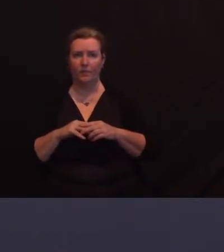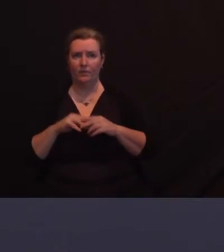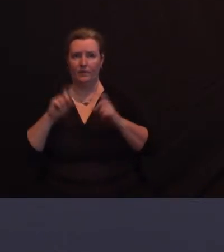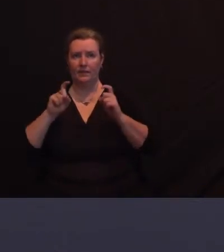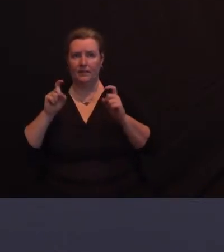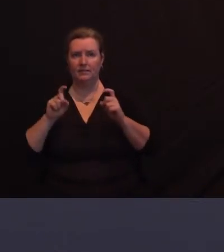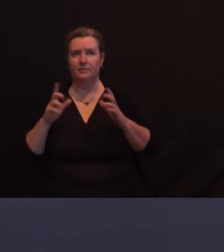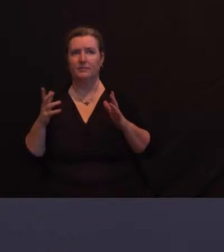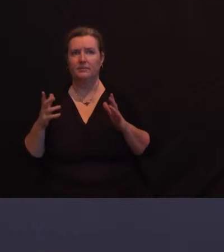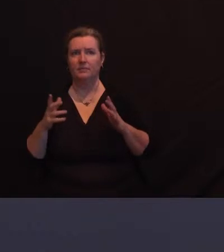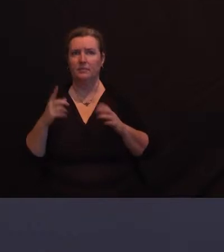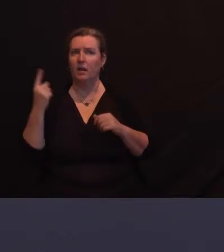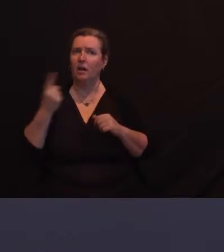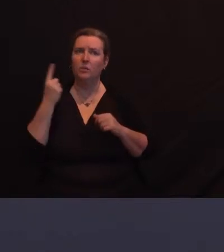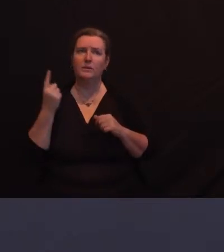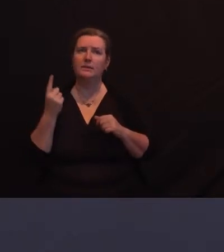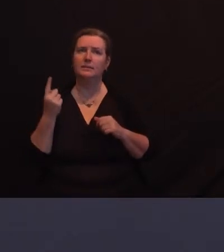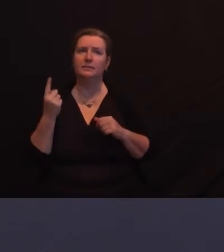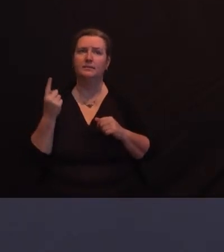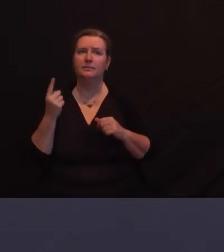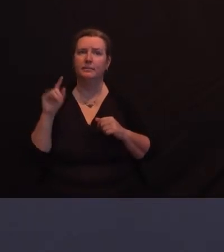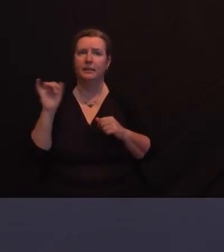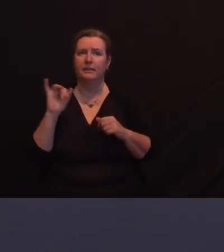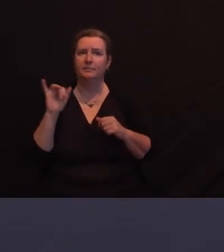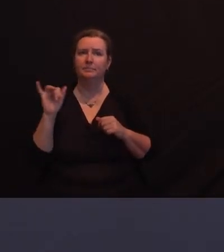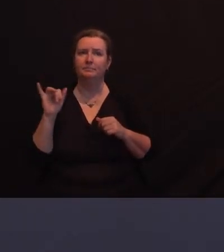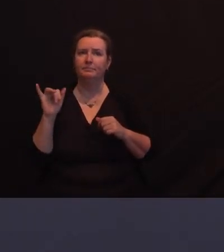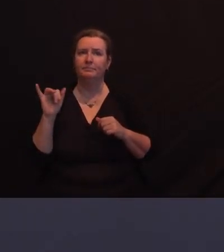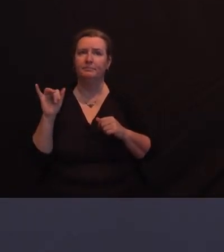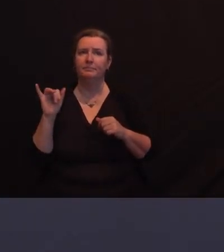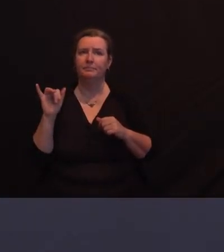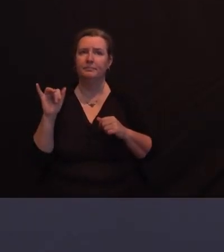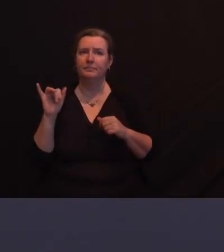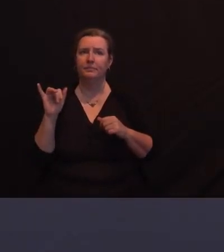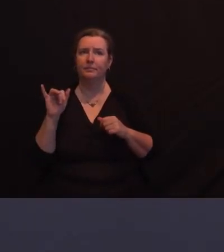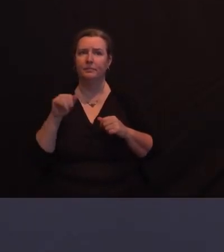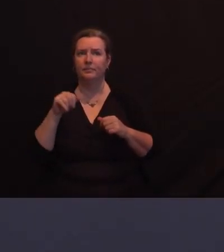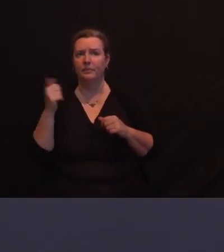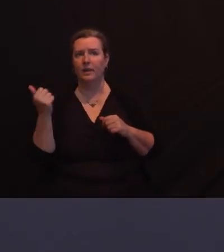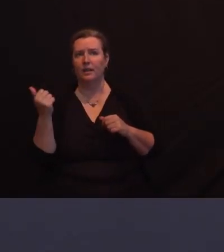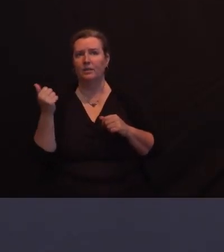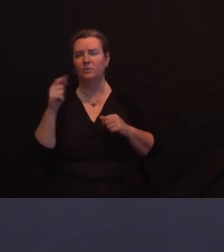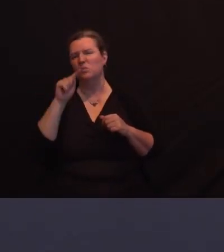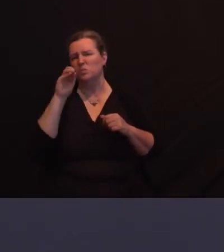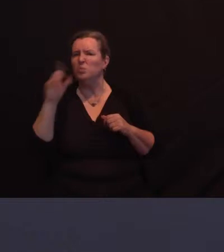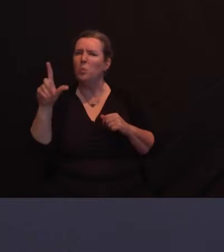as another layer in our toolbox for preventing COVID spread.